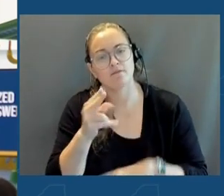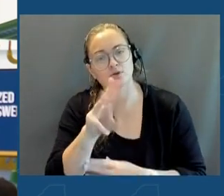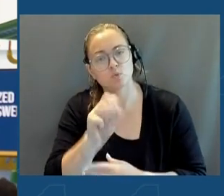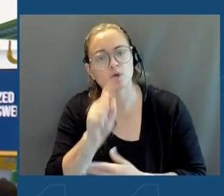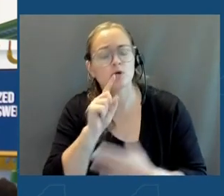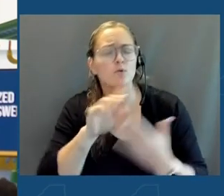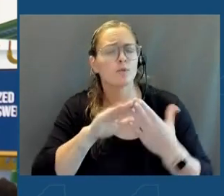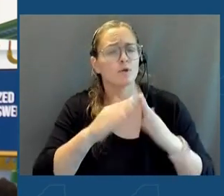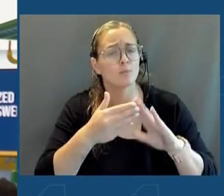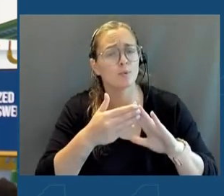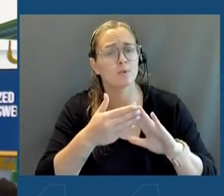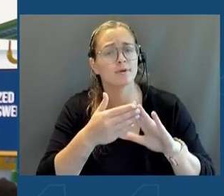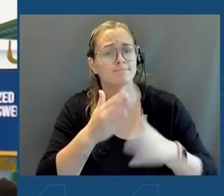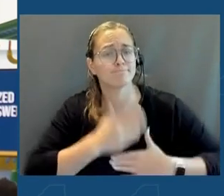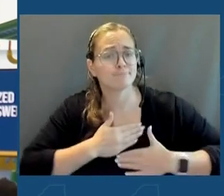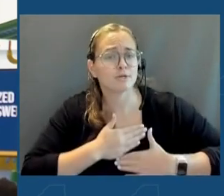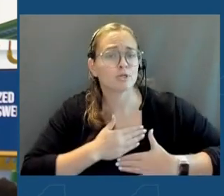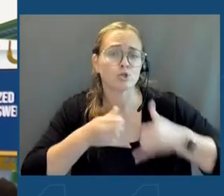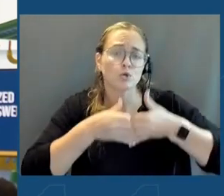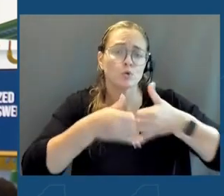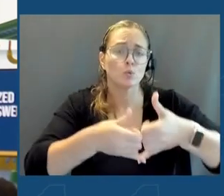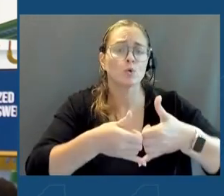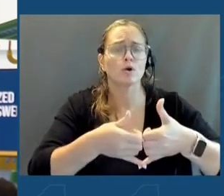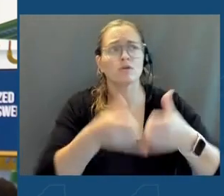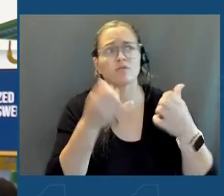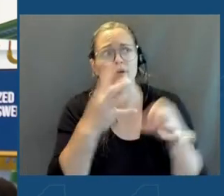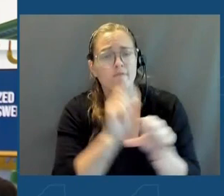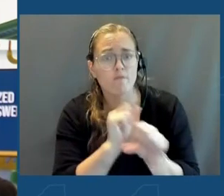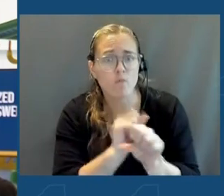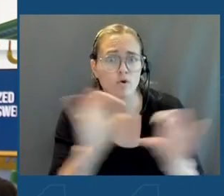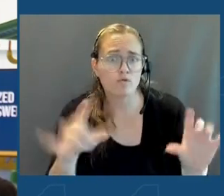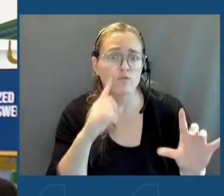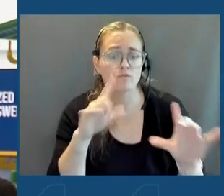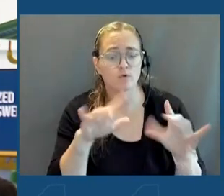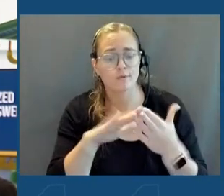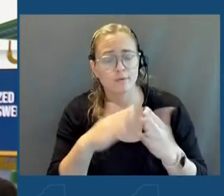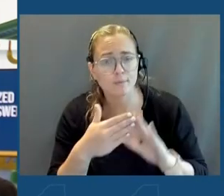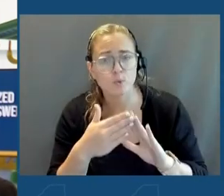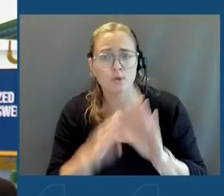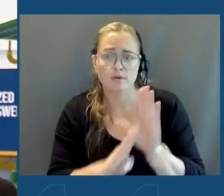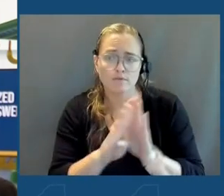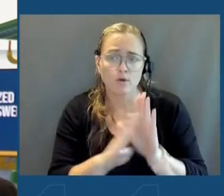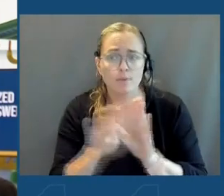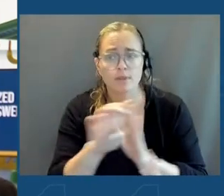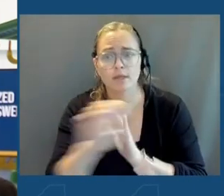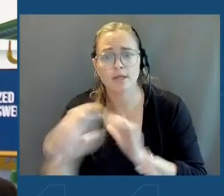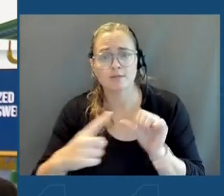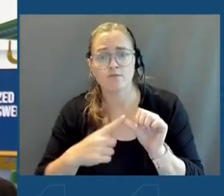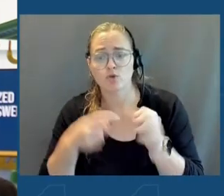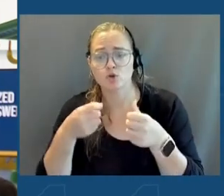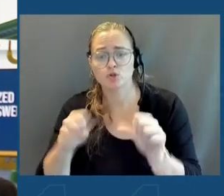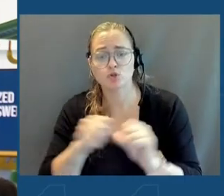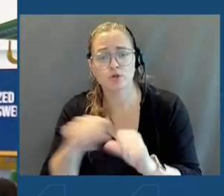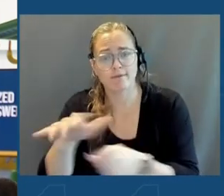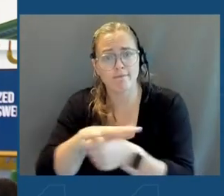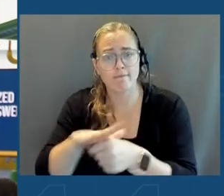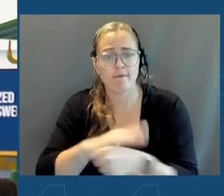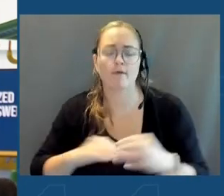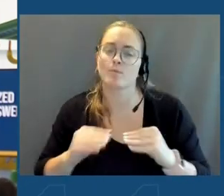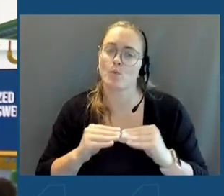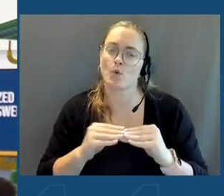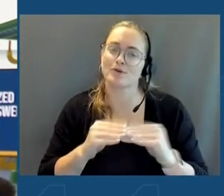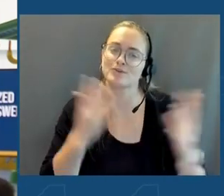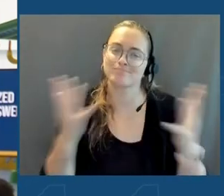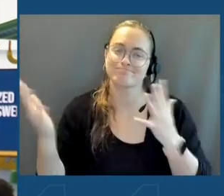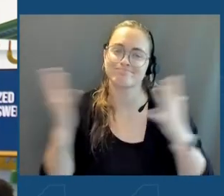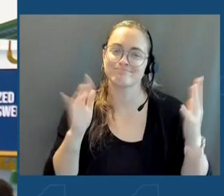an appreciation of your countless contributions to the Oswego community and the development of the East First Street corridor and more. So please give a hand to